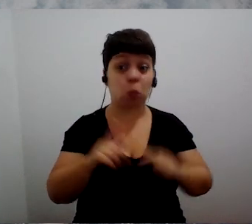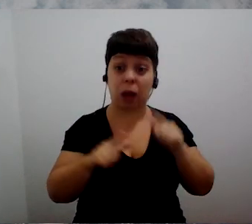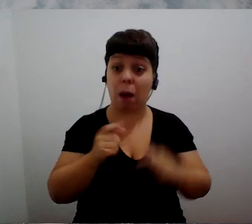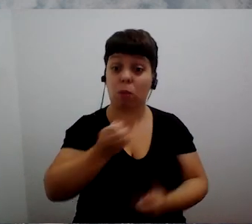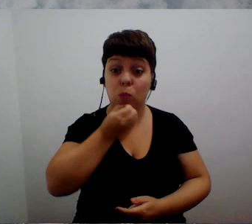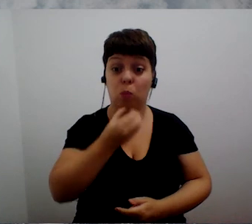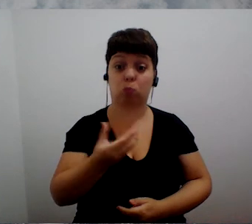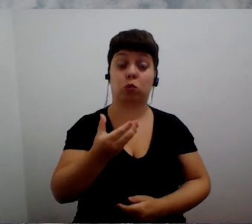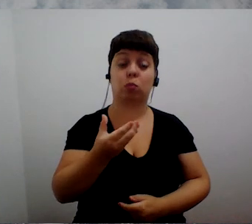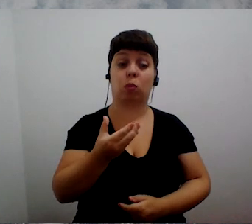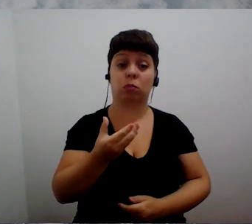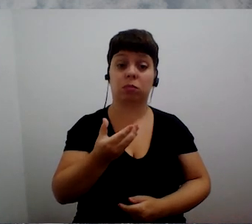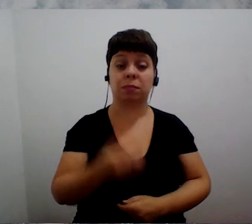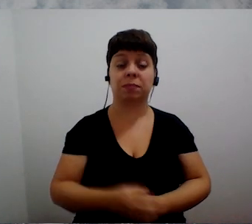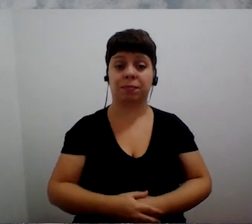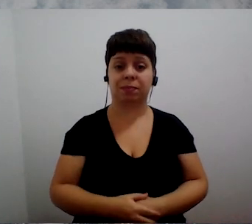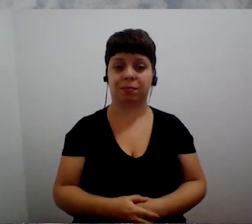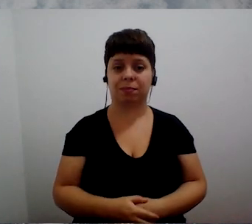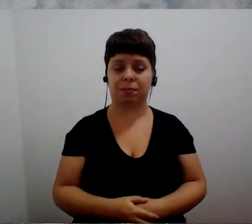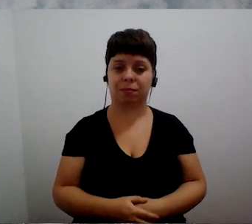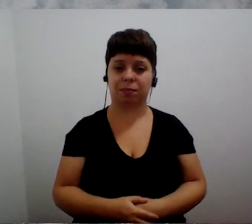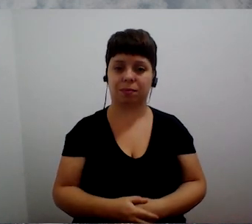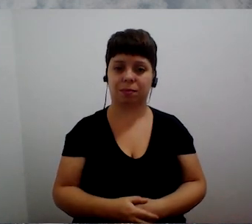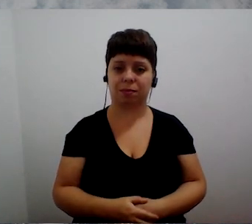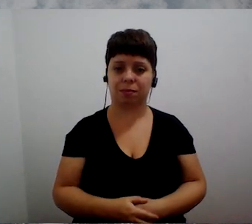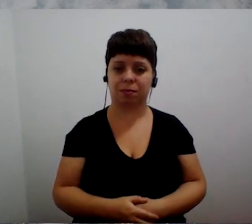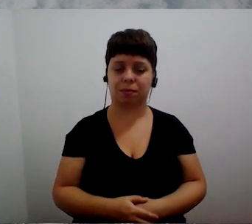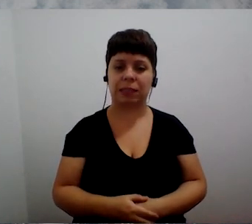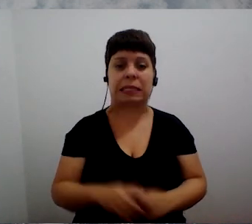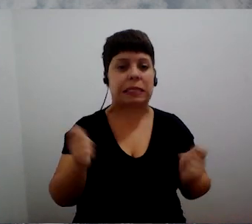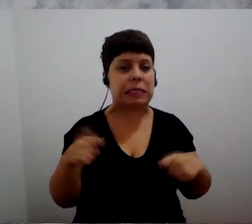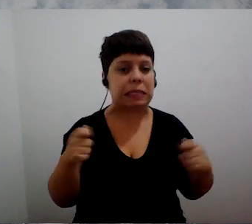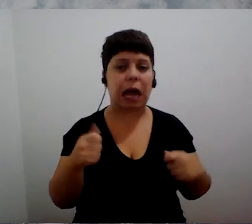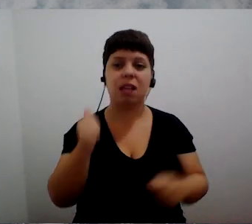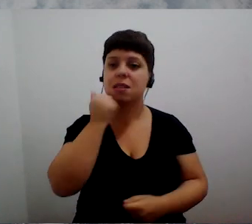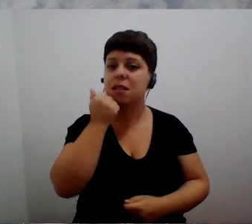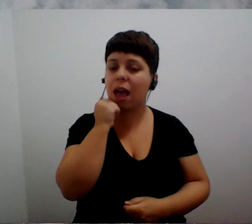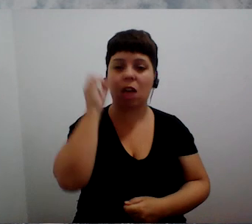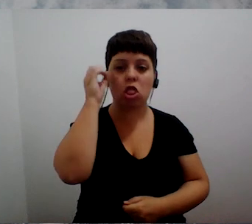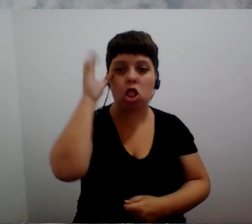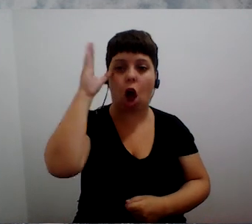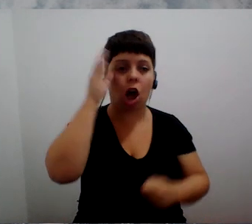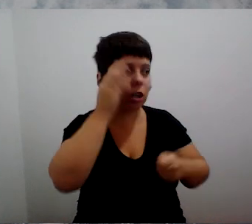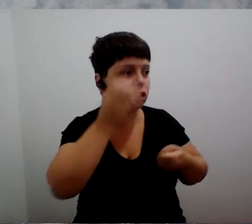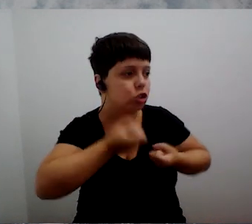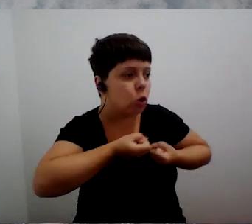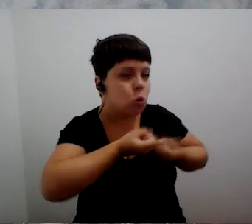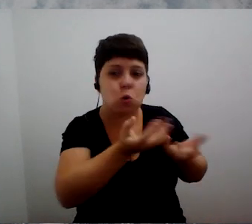this. It's a very good work, and we can share